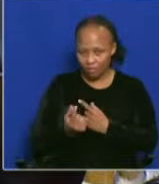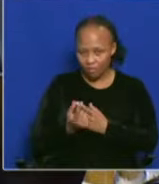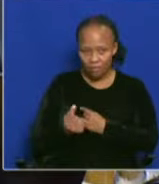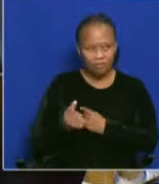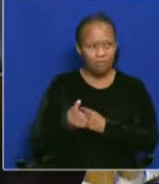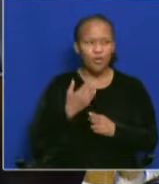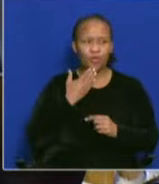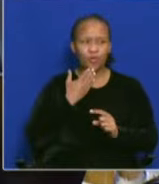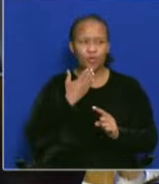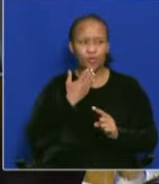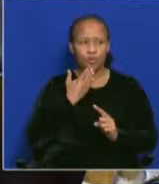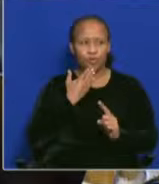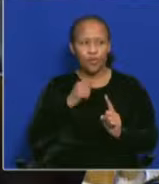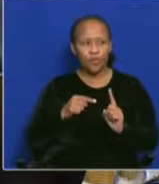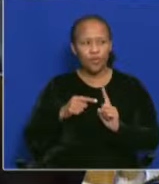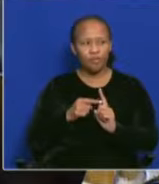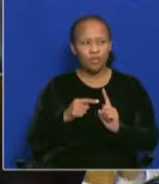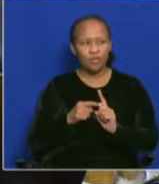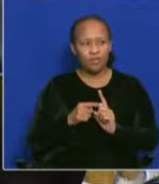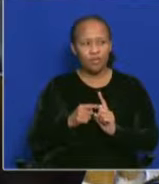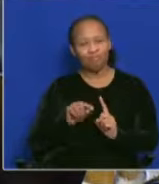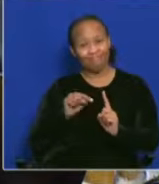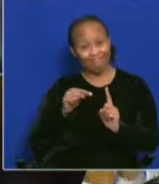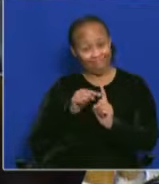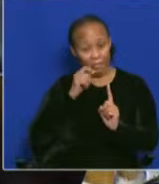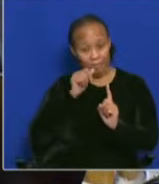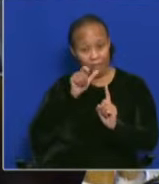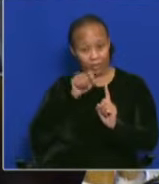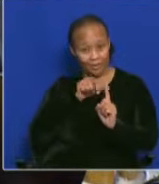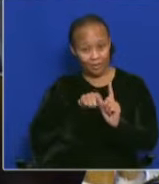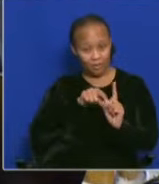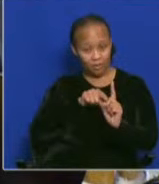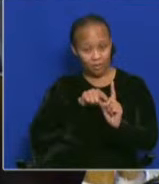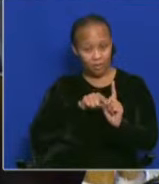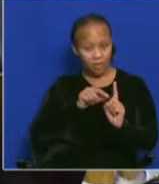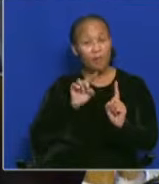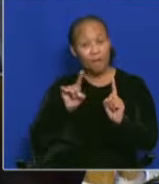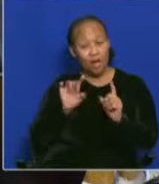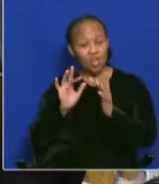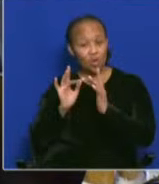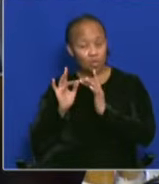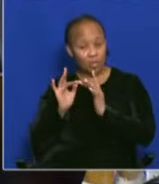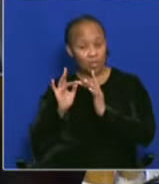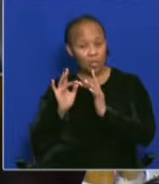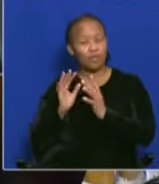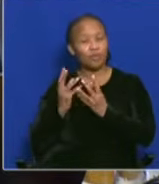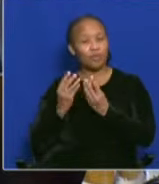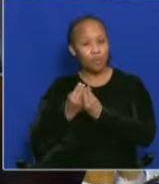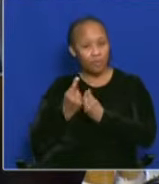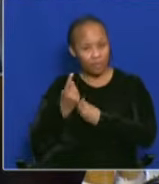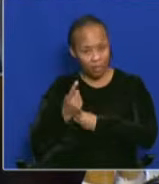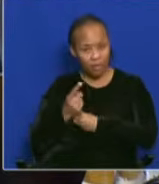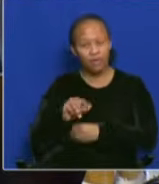in concert with Mr. Mo Sayed and with Mr. Phillips.